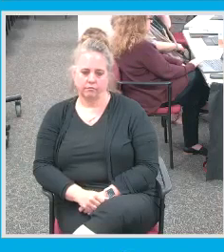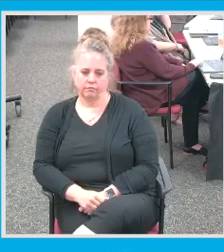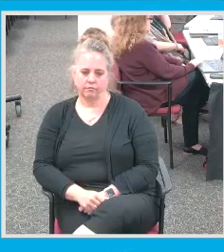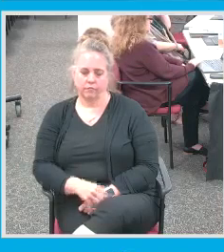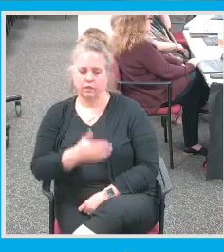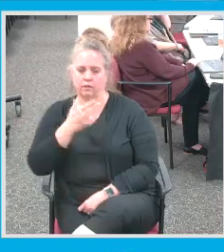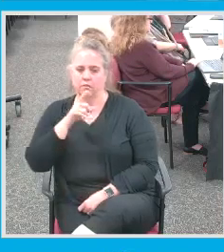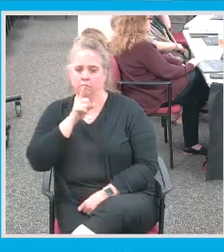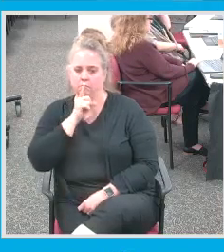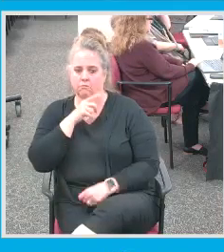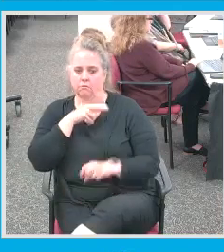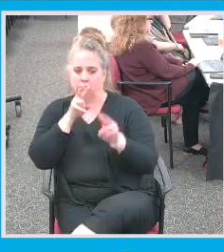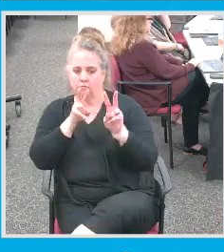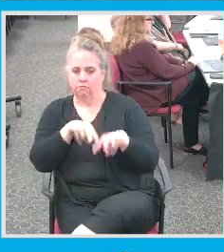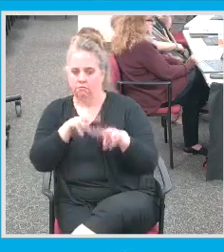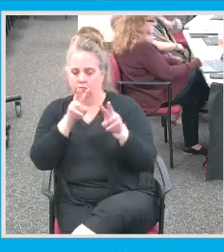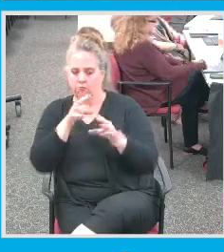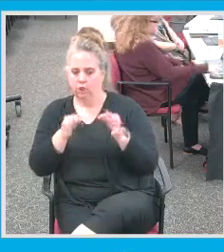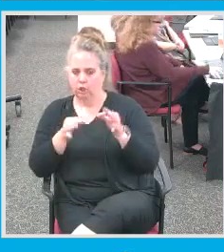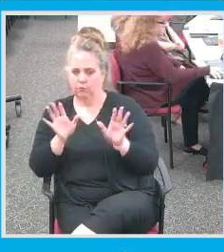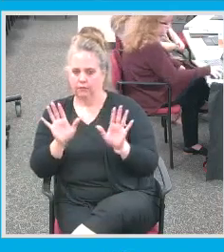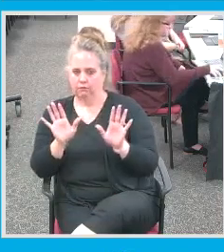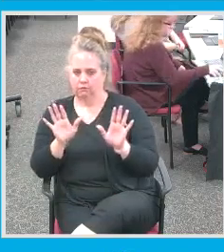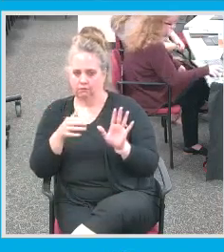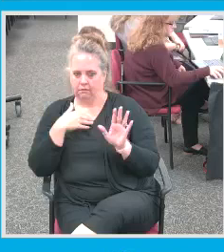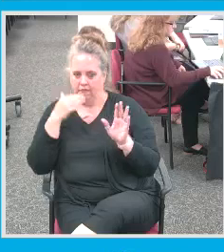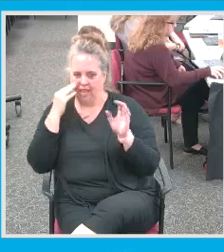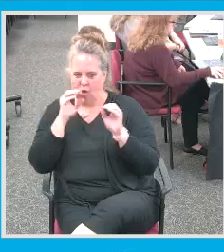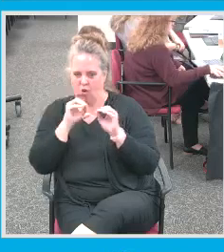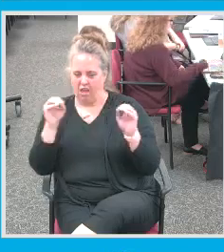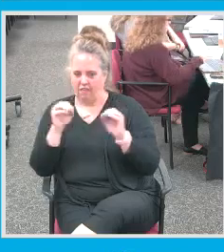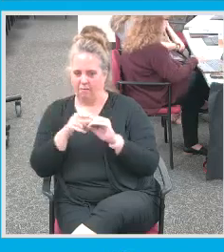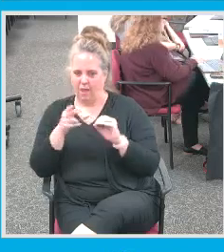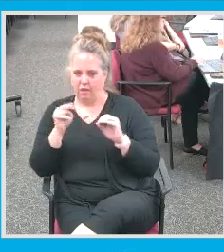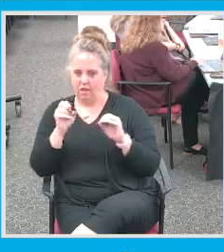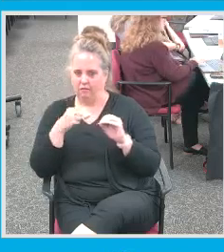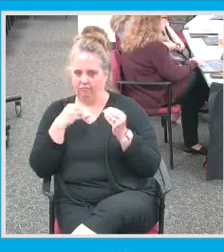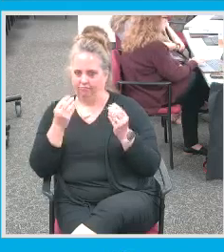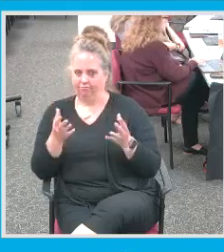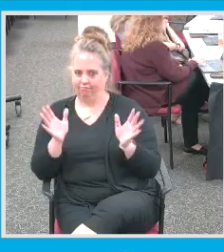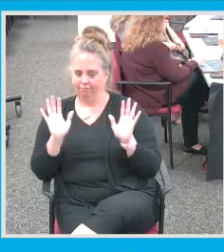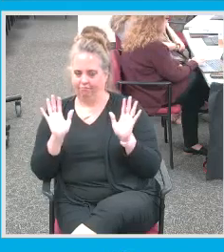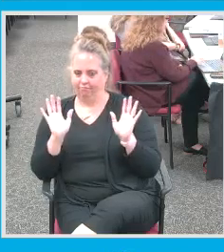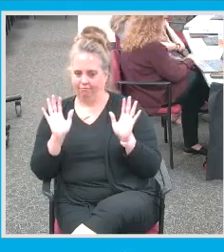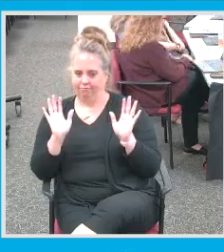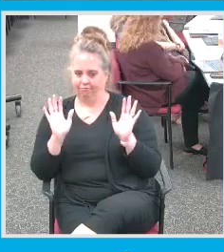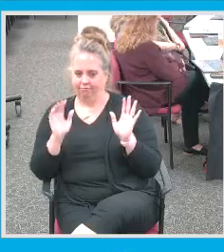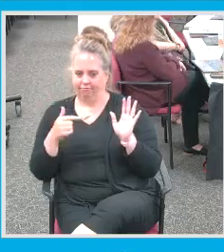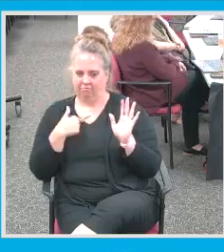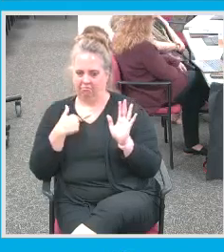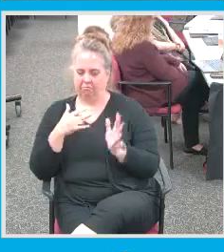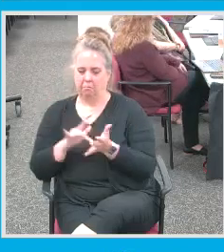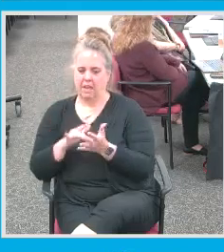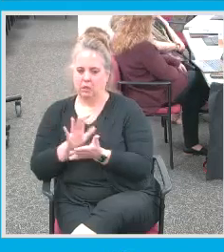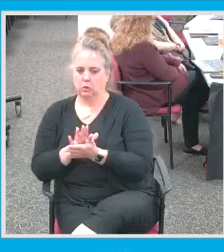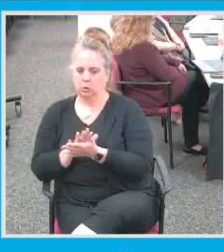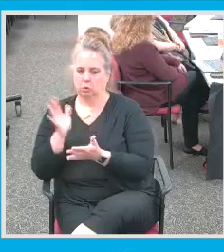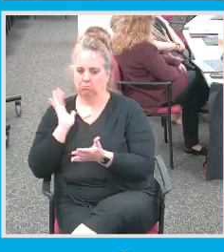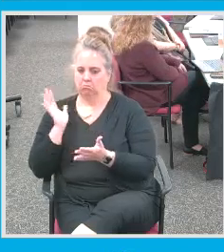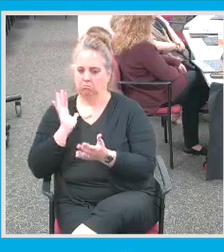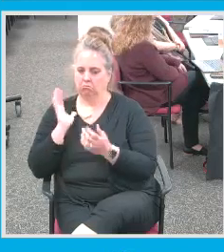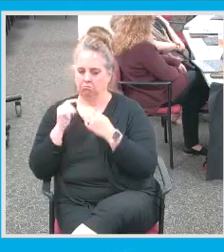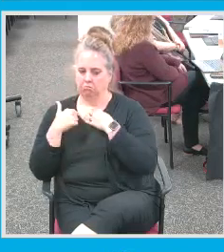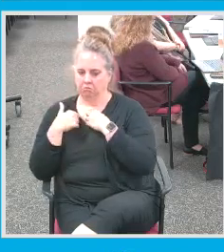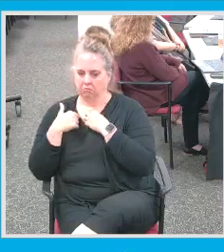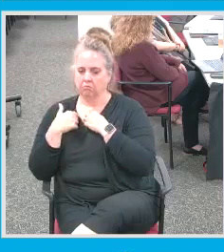or firearms. But many years ago when I was in medical school, I was told that, if you have a gun in your house, then your